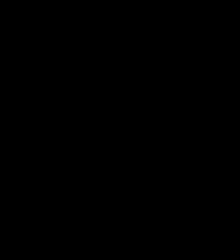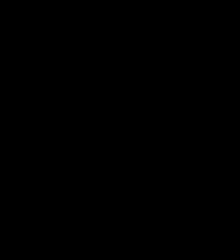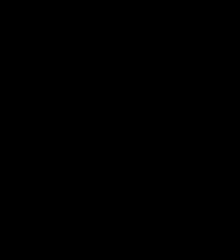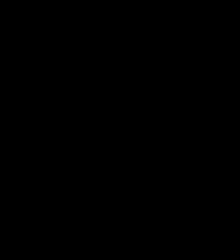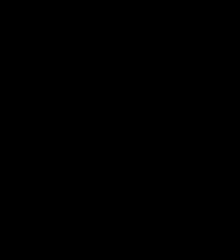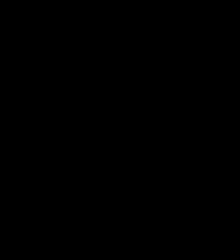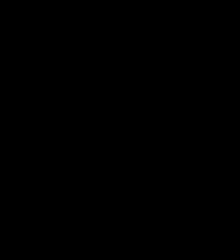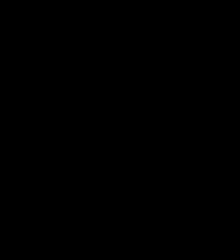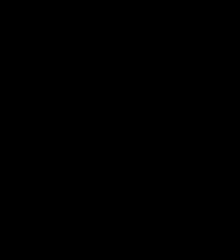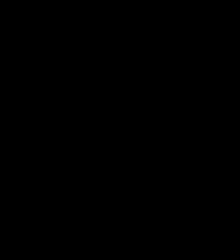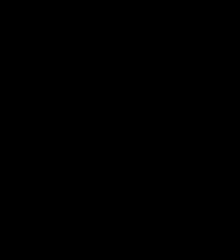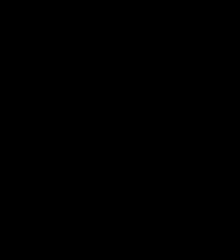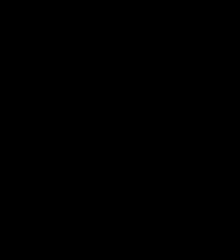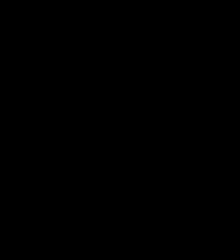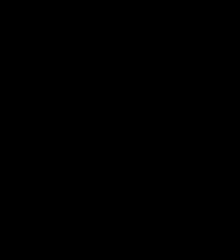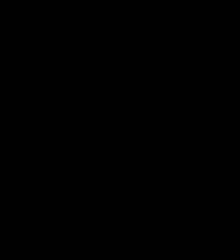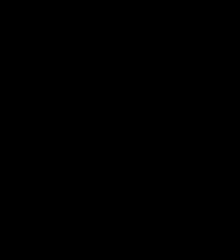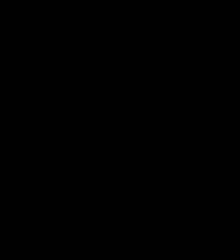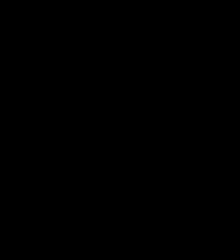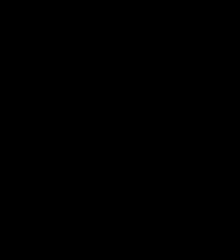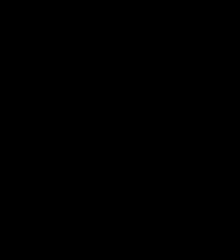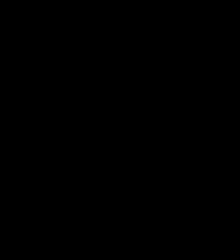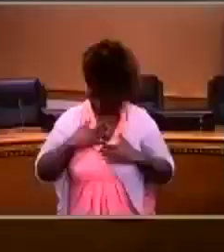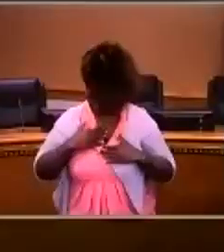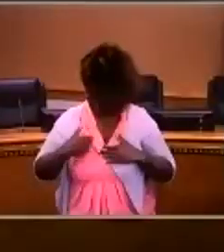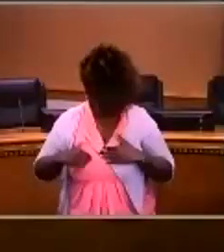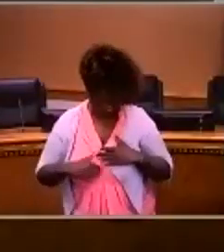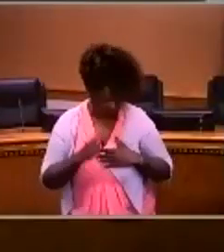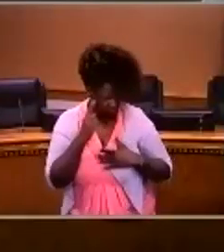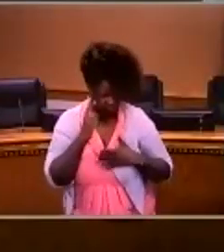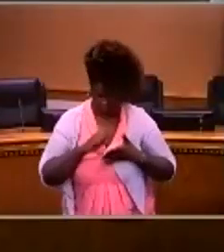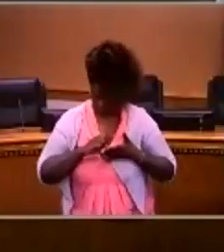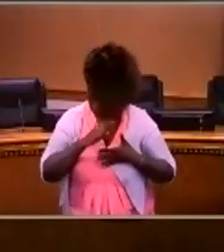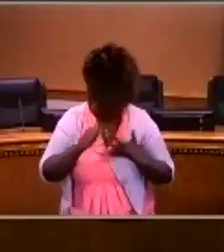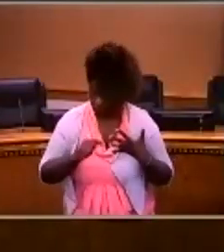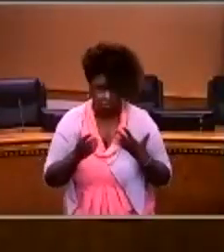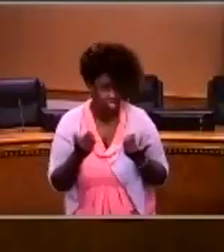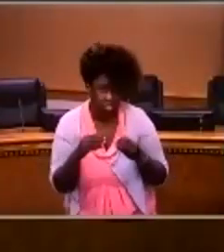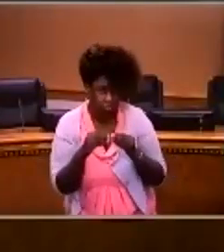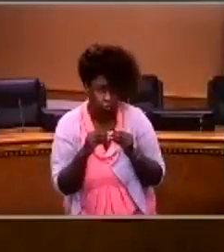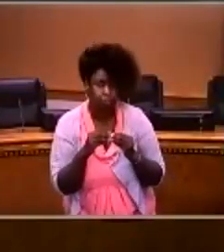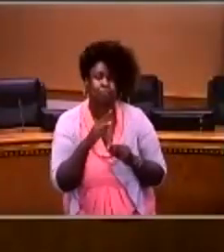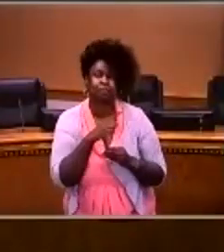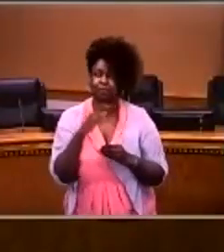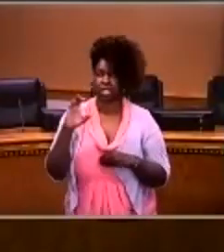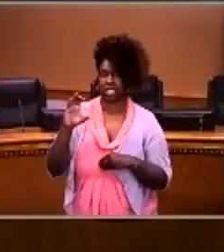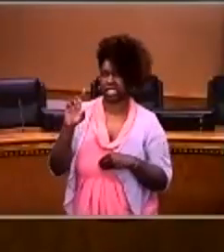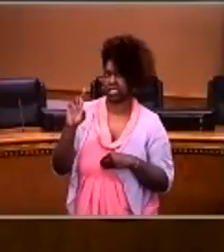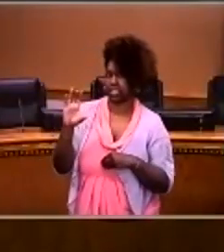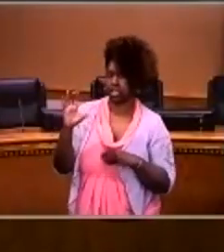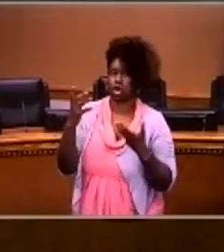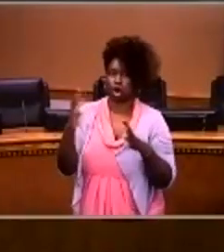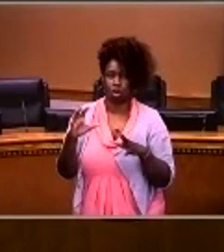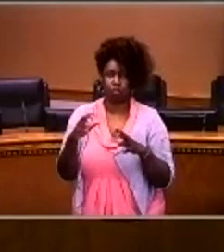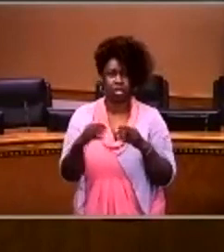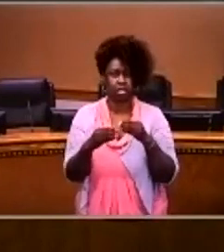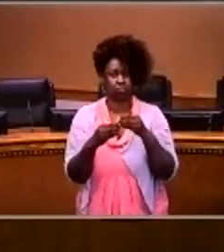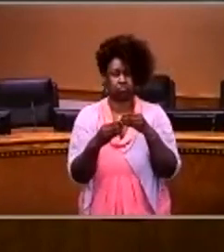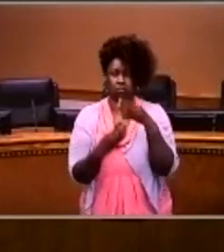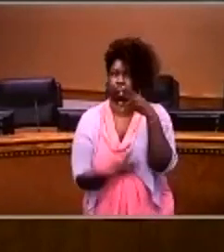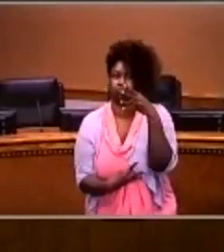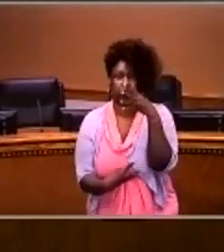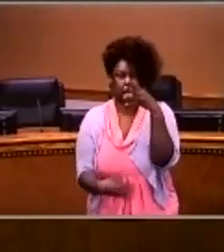comes to the coronavirus. CDC has expanded its symptom list, Ariana. I'd encourage people to